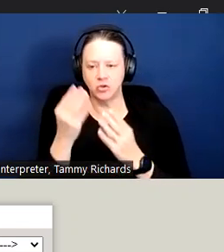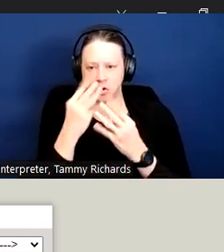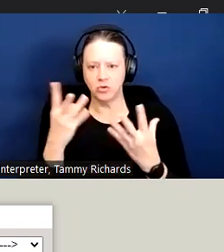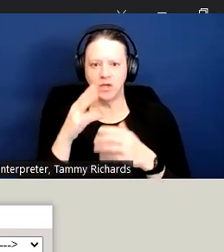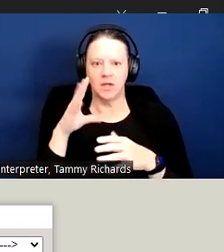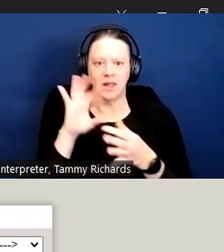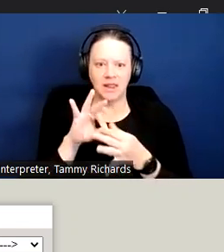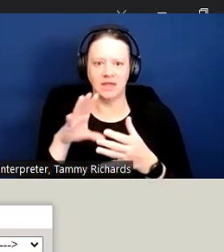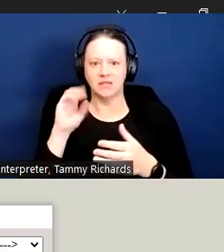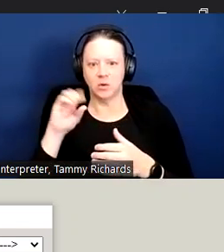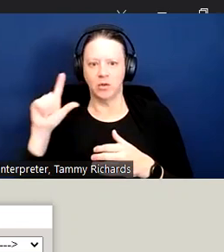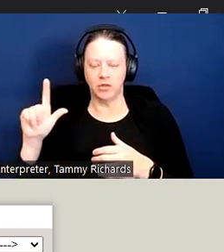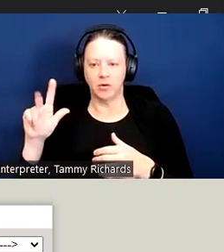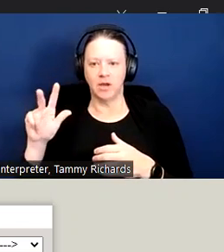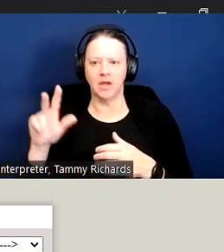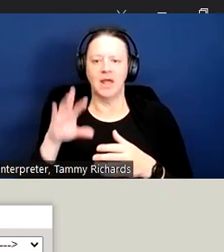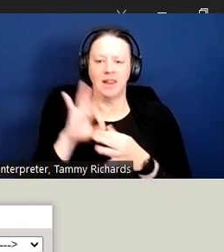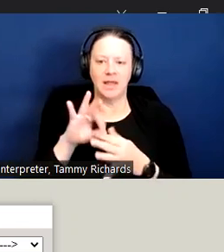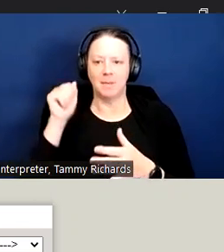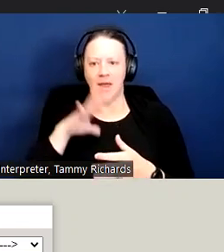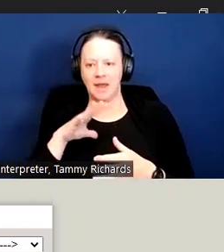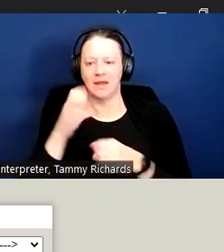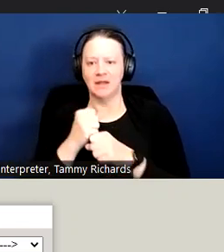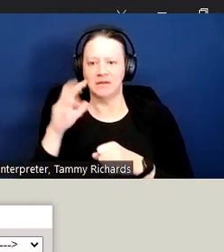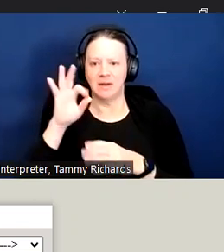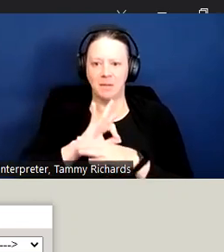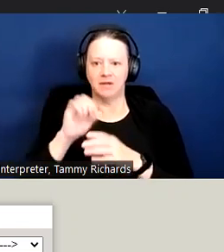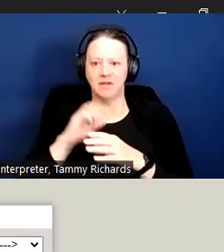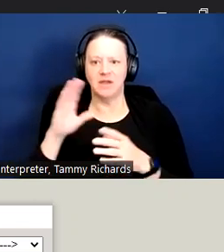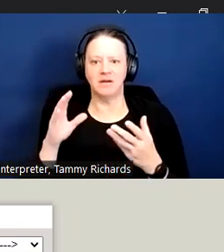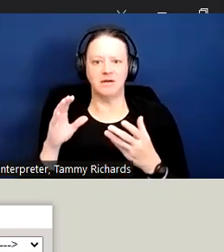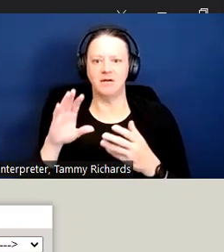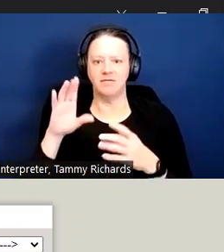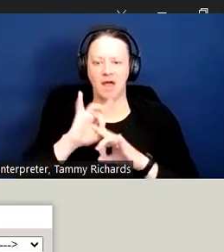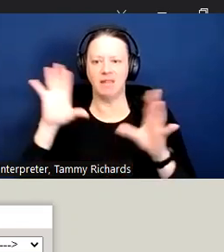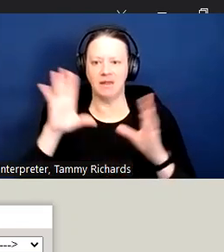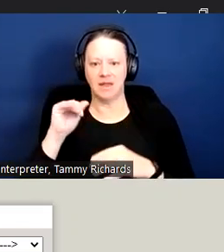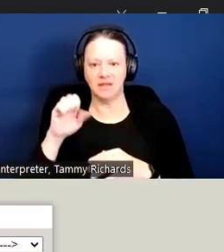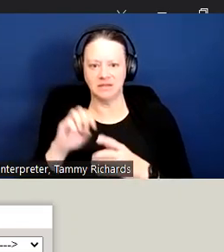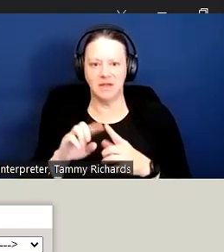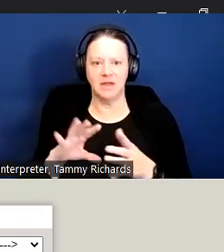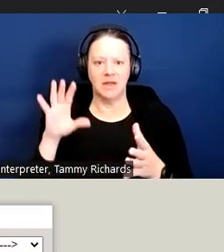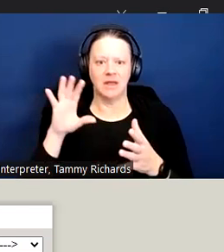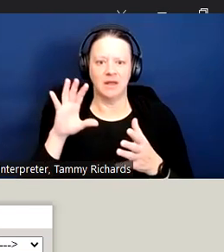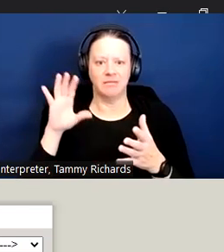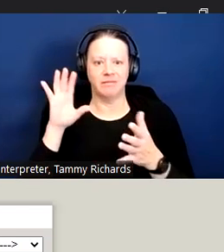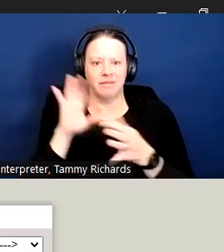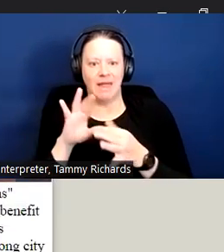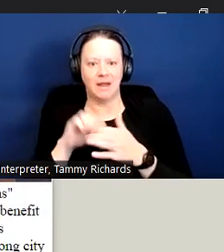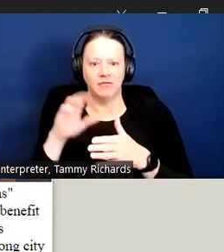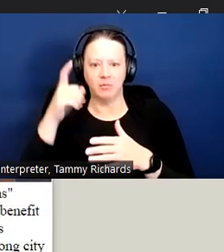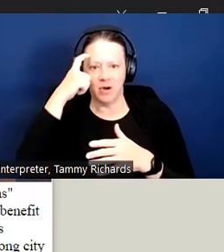Link 03. Link man gets 9 months in violin case. Link lack of brains hinders research. Image. Link